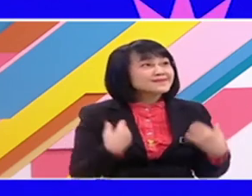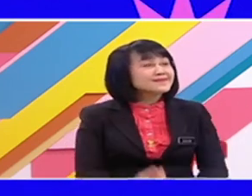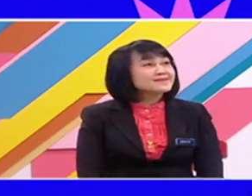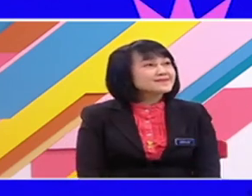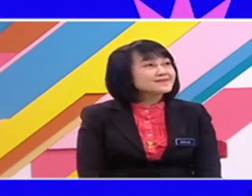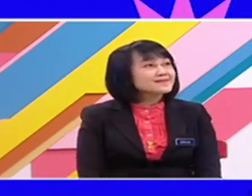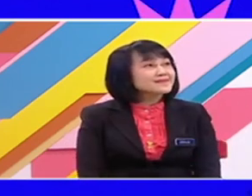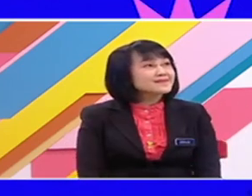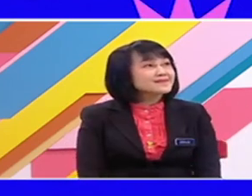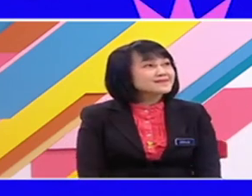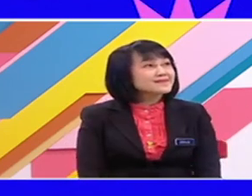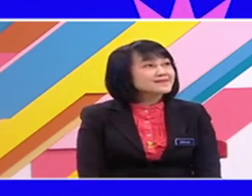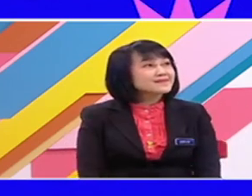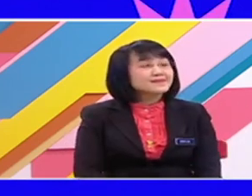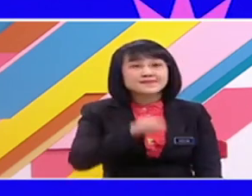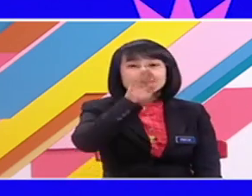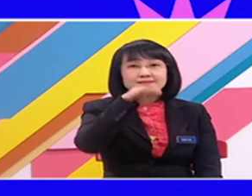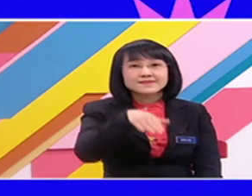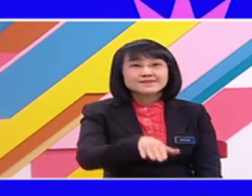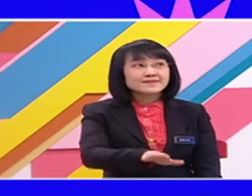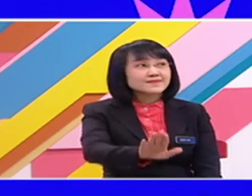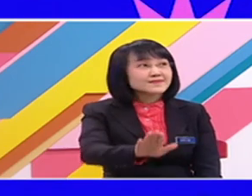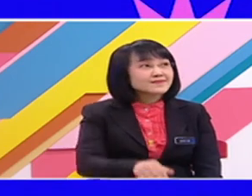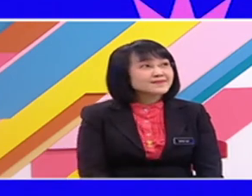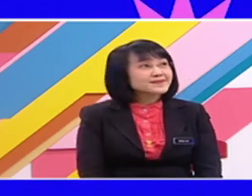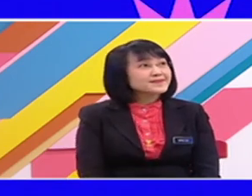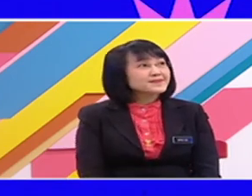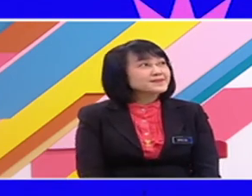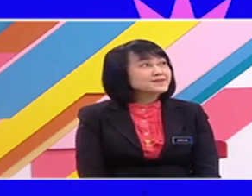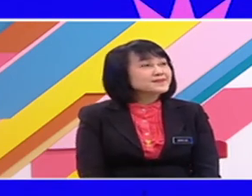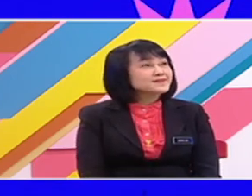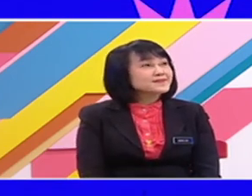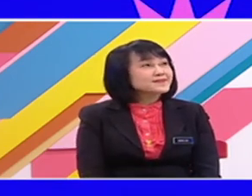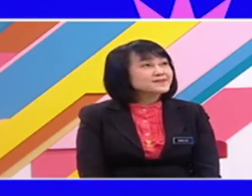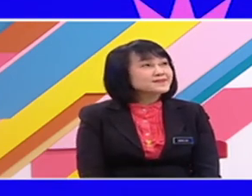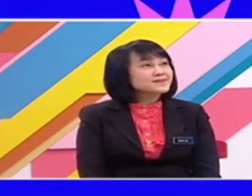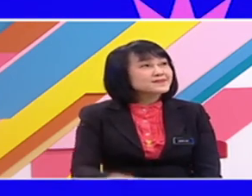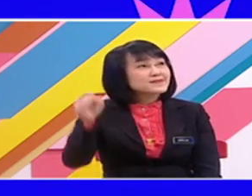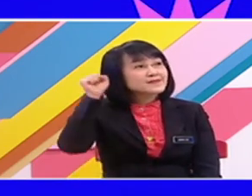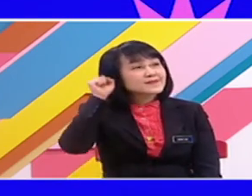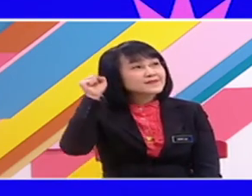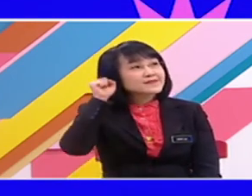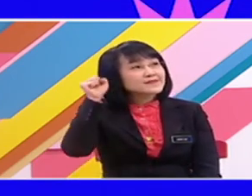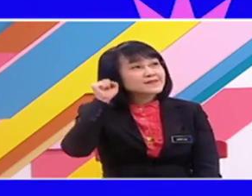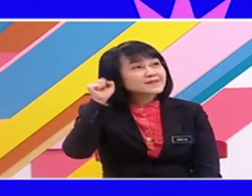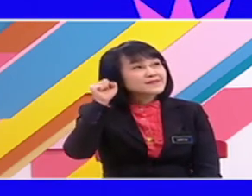Elephant. Elephant. Yes, elephant. How about the sound? Sound. Buat bunyi. Bunyi macam mana?